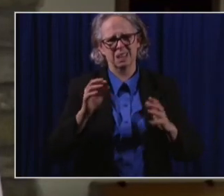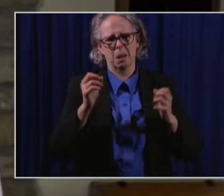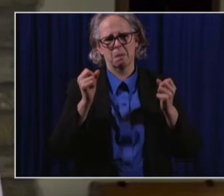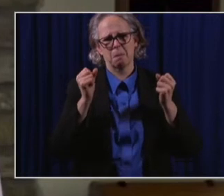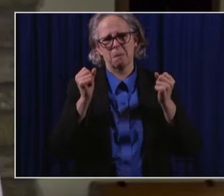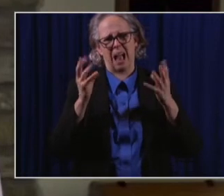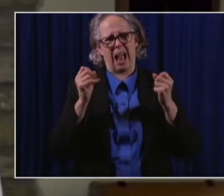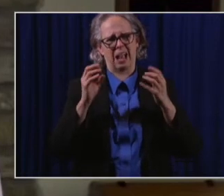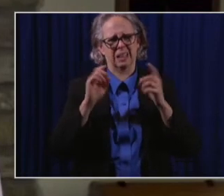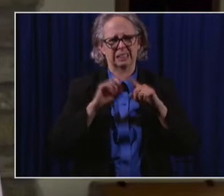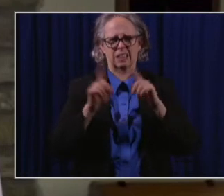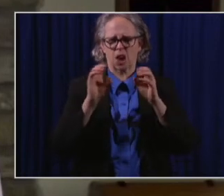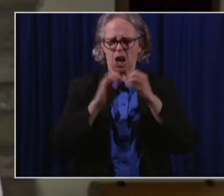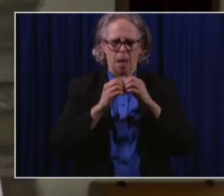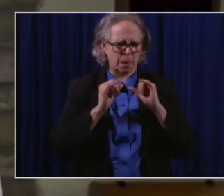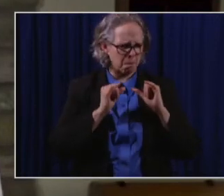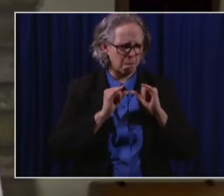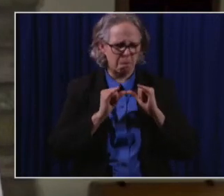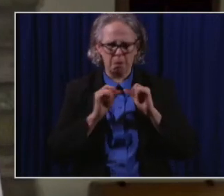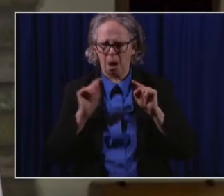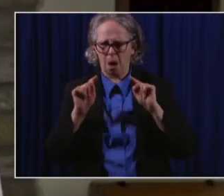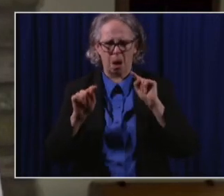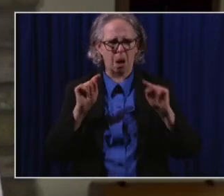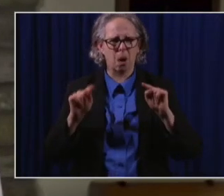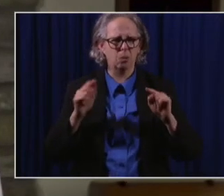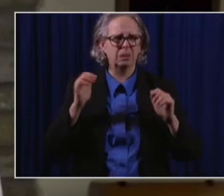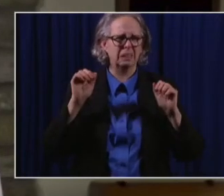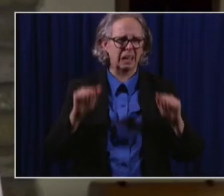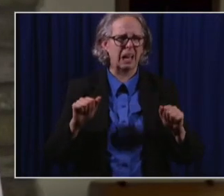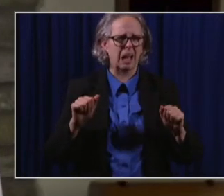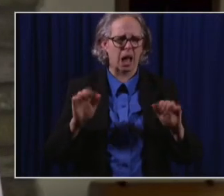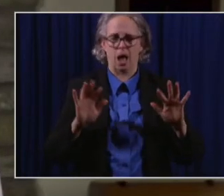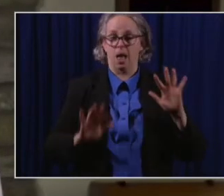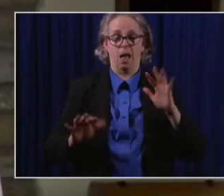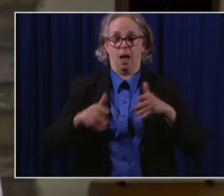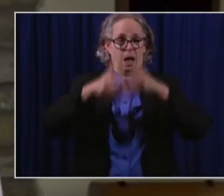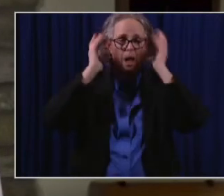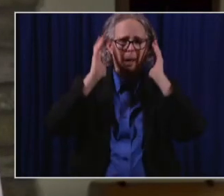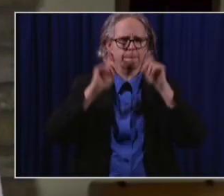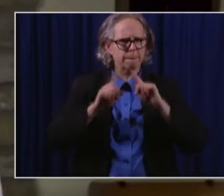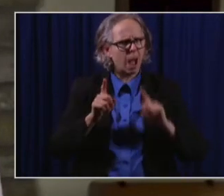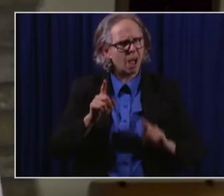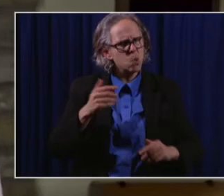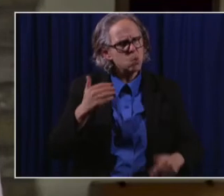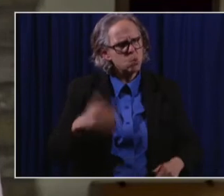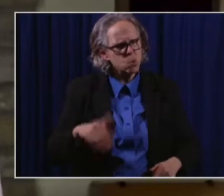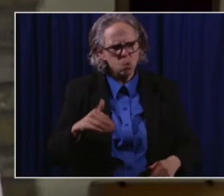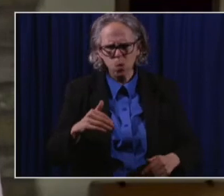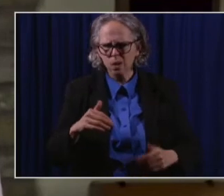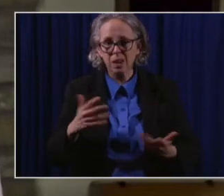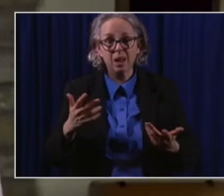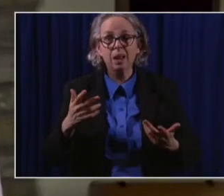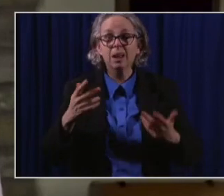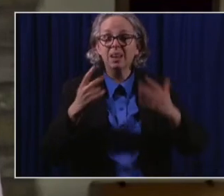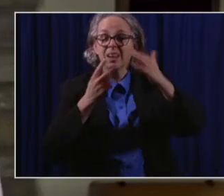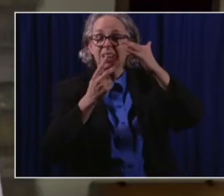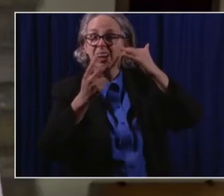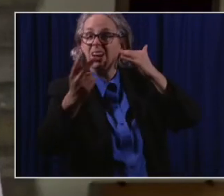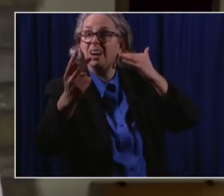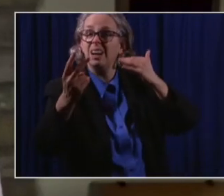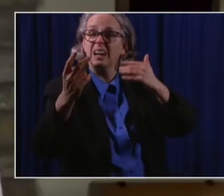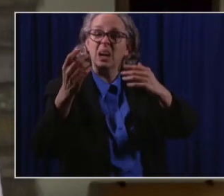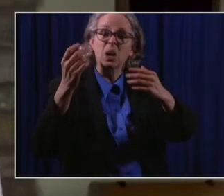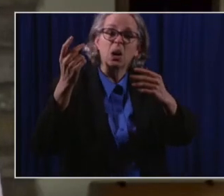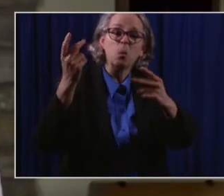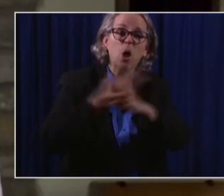You know, the worst case scenario is that we overflow our hospitals and people can't get other care.